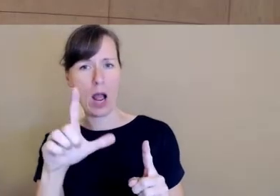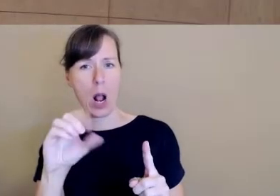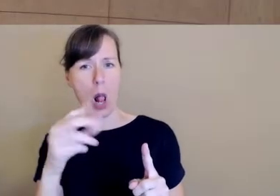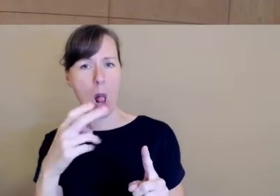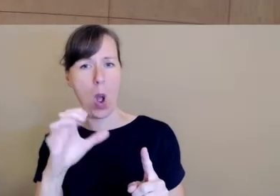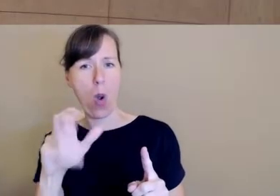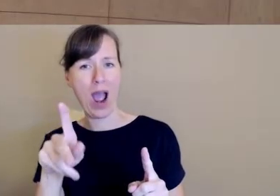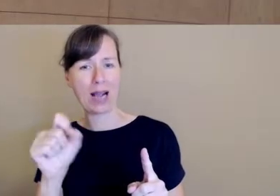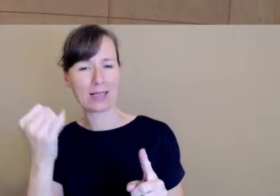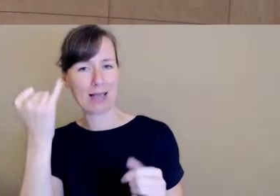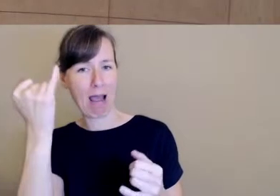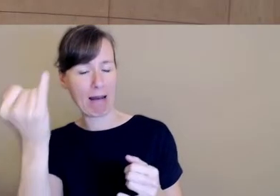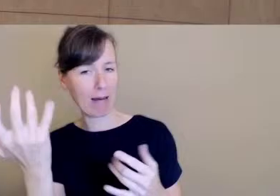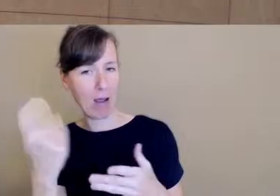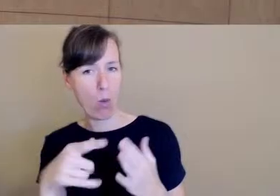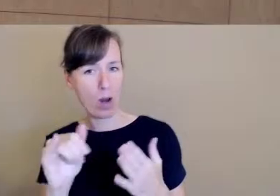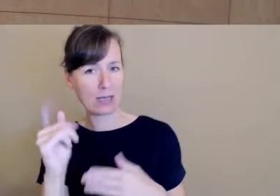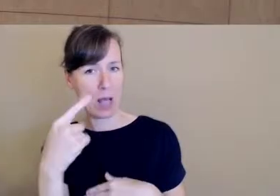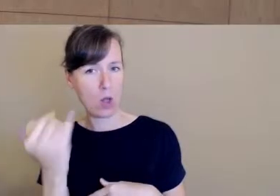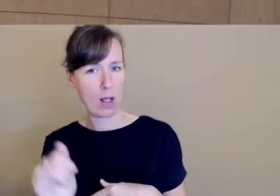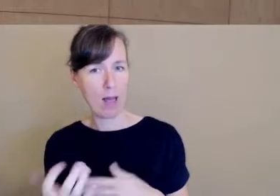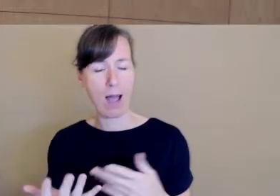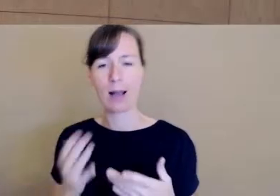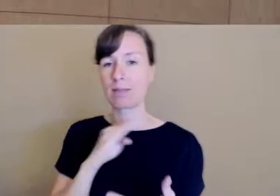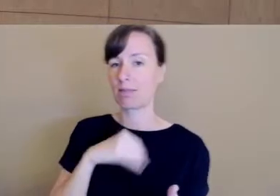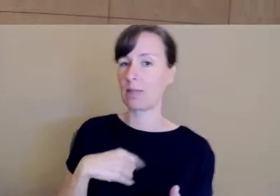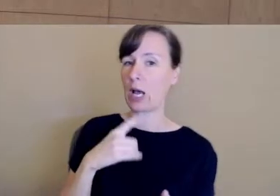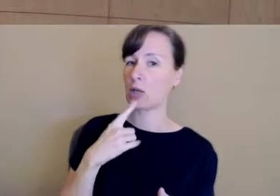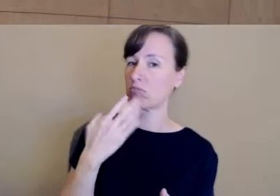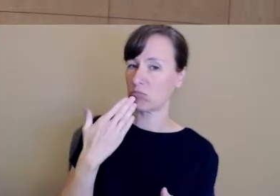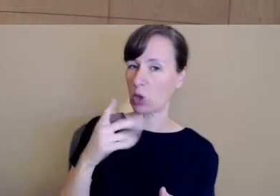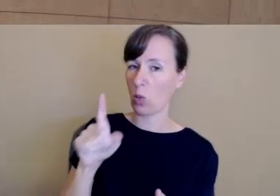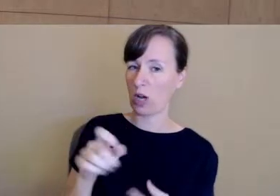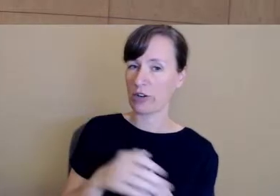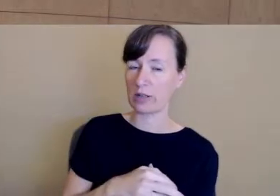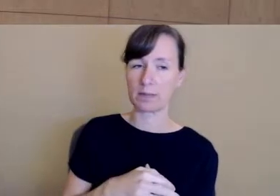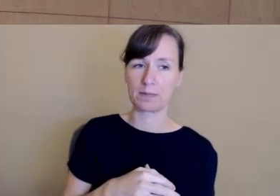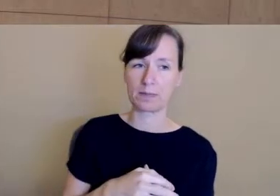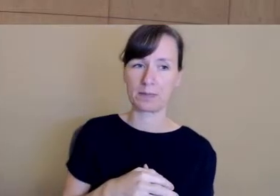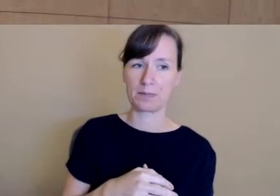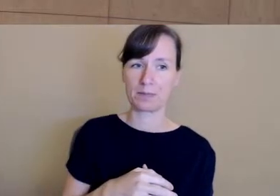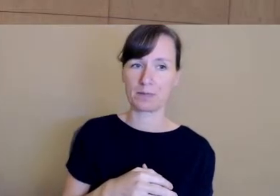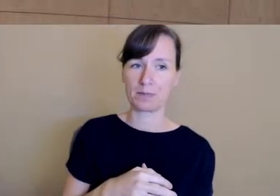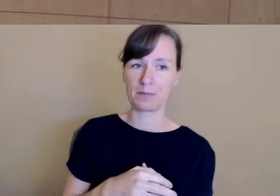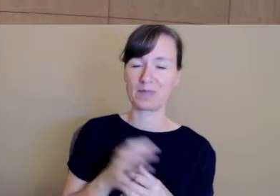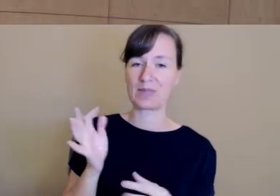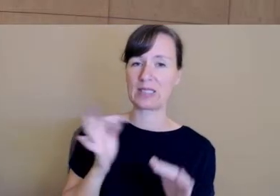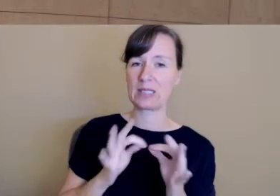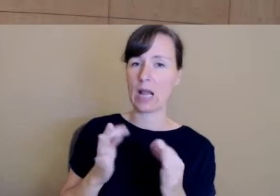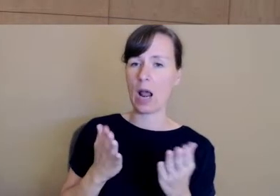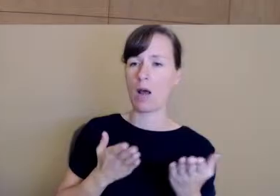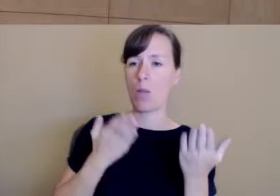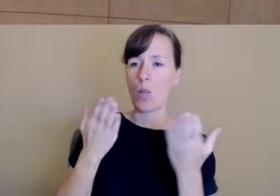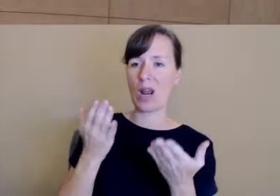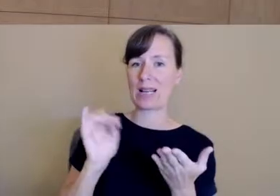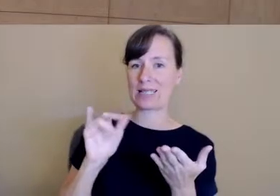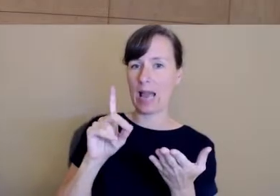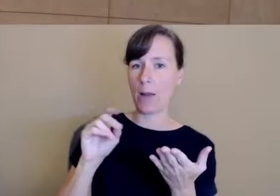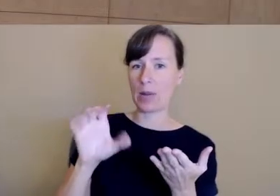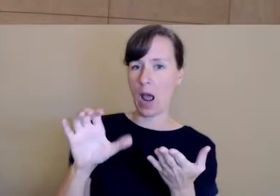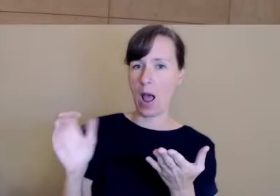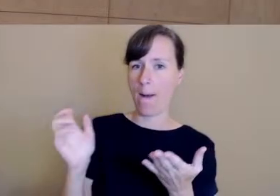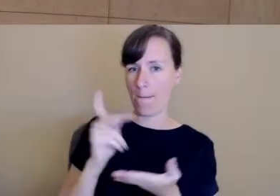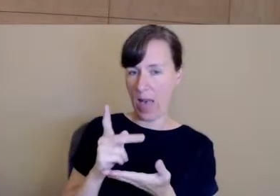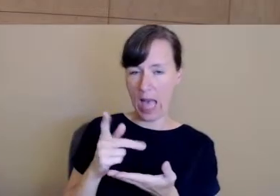that look like? I mean, that's a great question. So rather than bringing the same document back, would you all